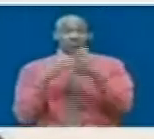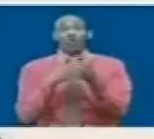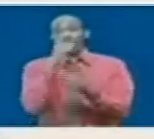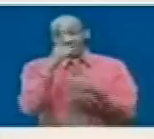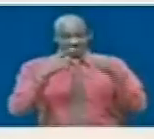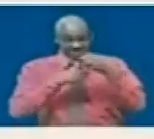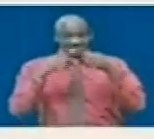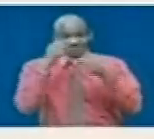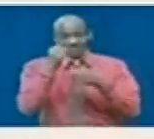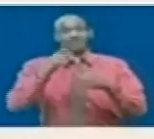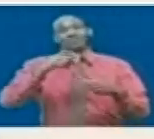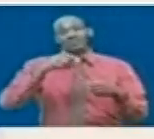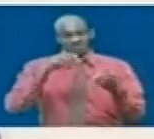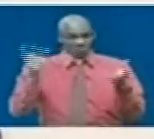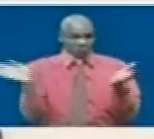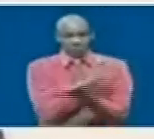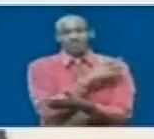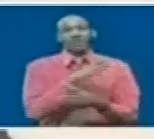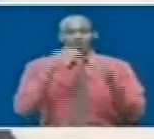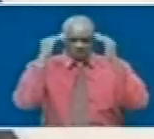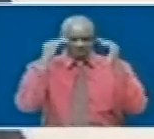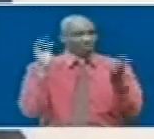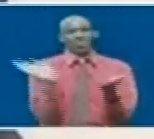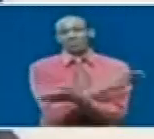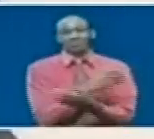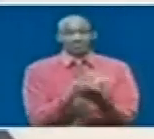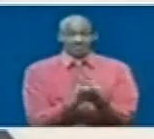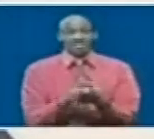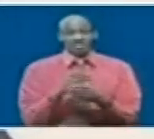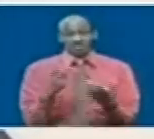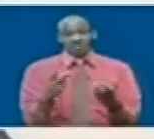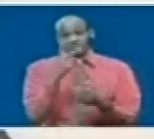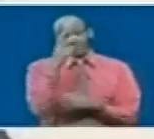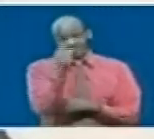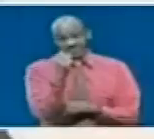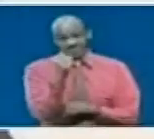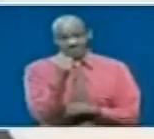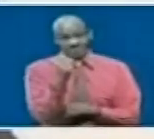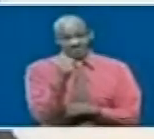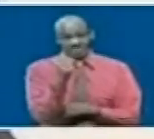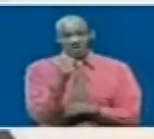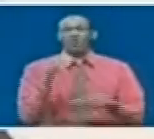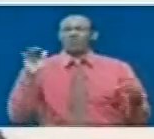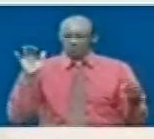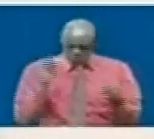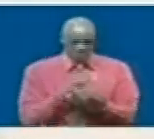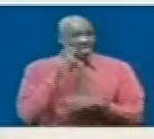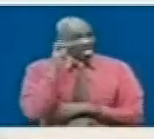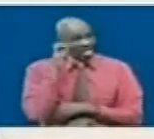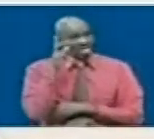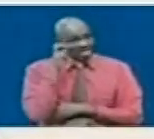165 were dismissed by the courts, and 25 were fully heard by